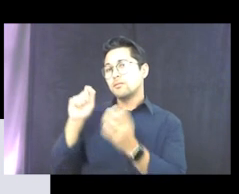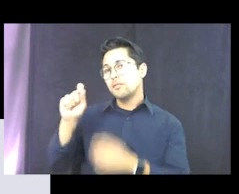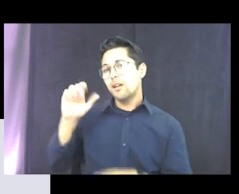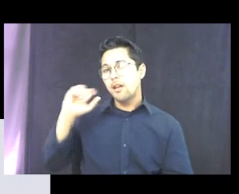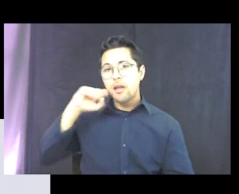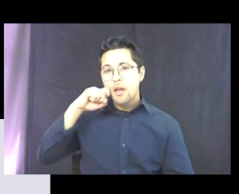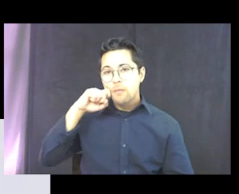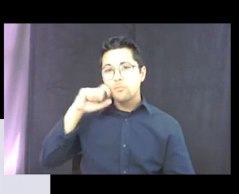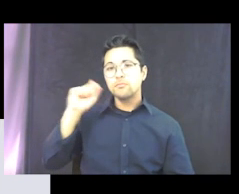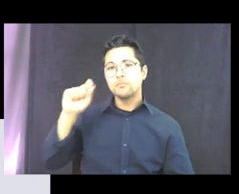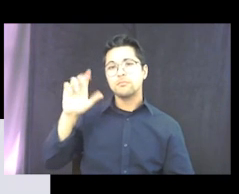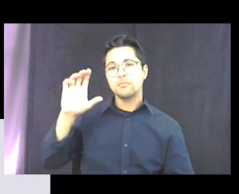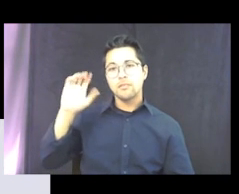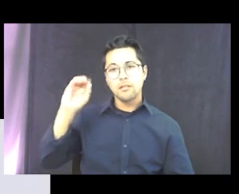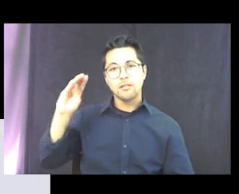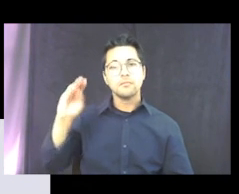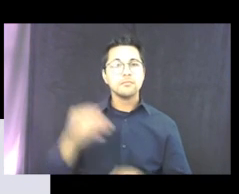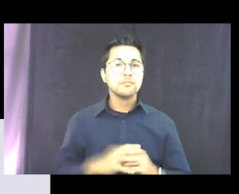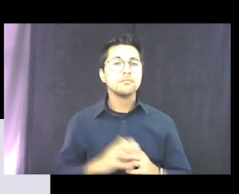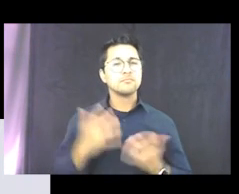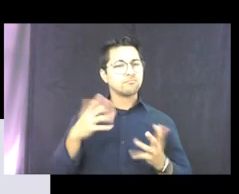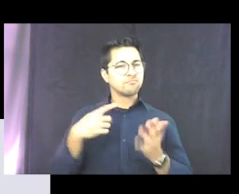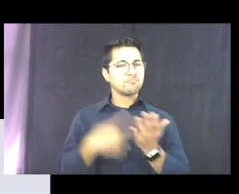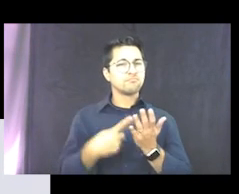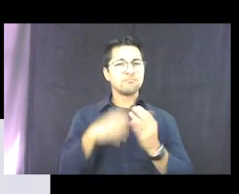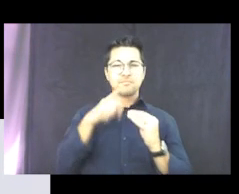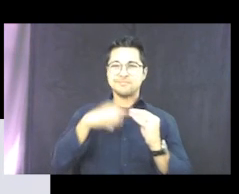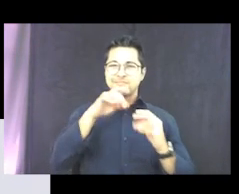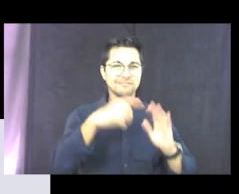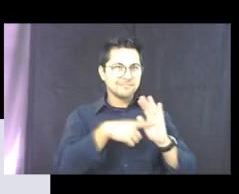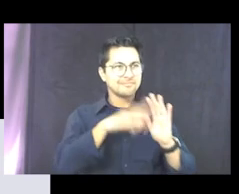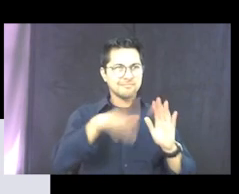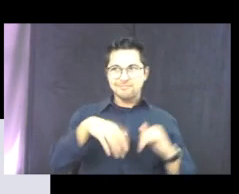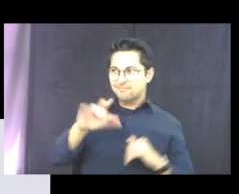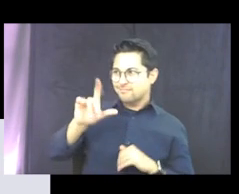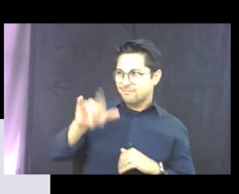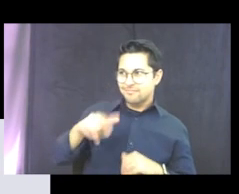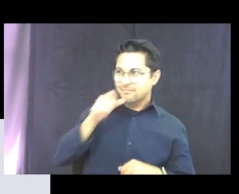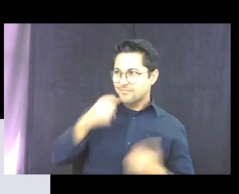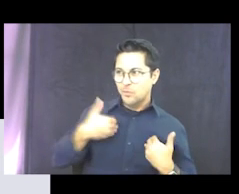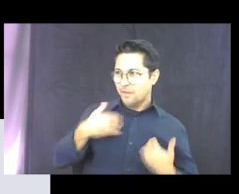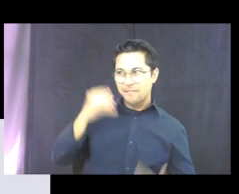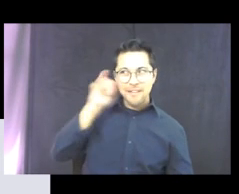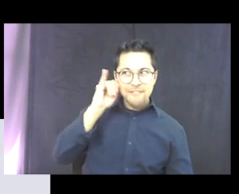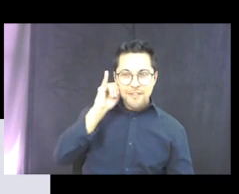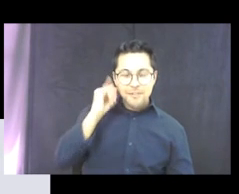support.apple.com. Now, if you just sat through that whole example and thought, Allie, I don't have an iPhone.